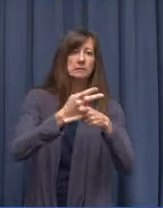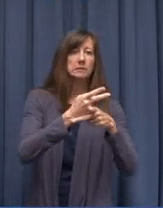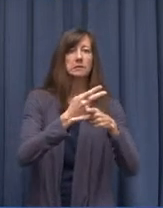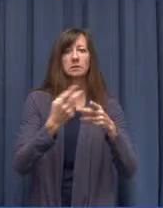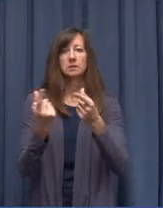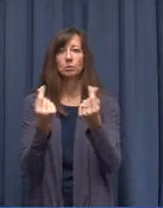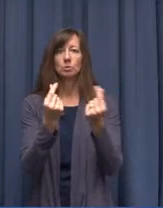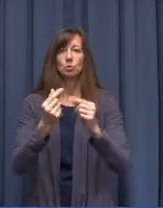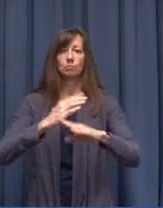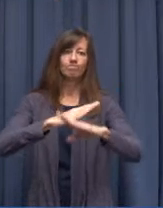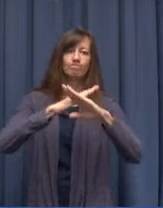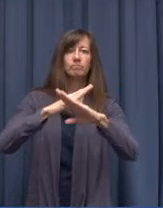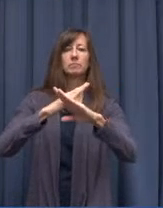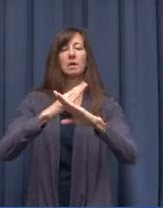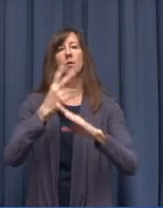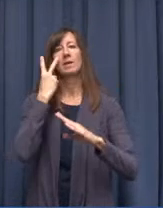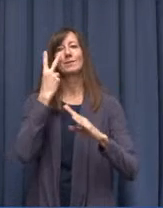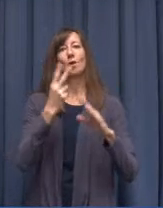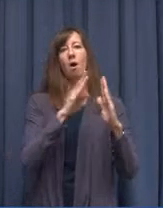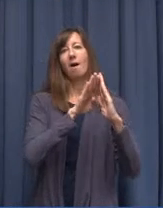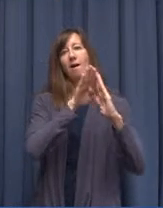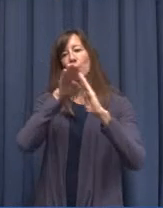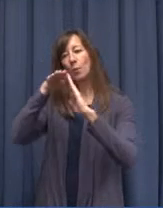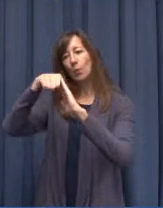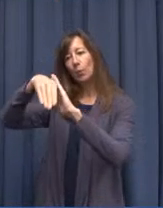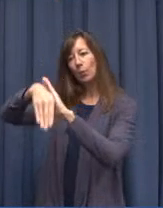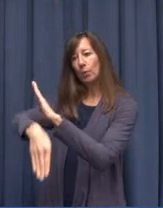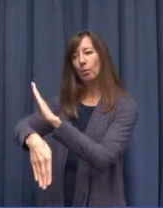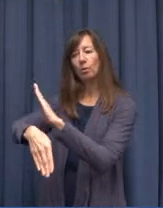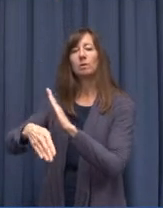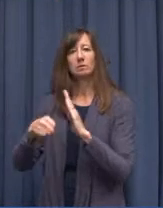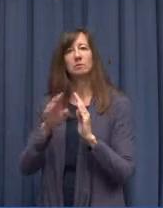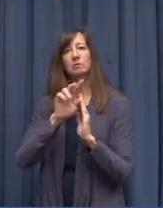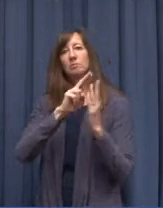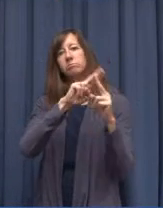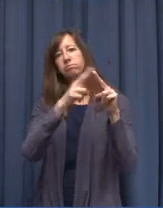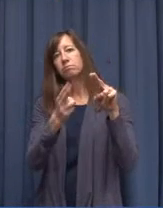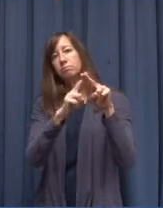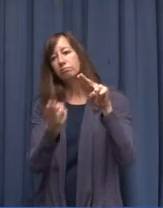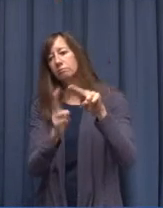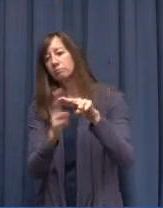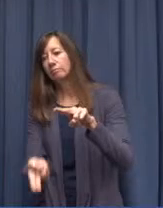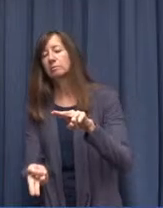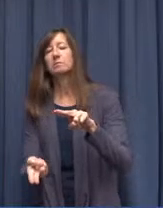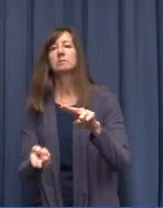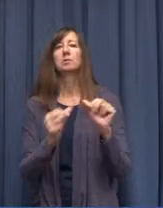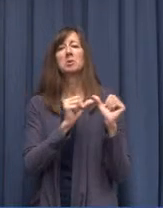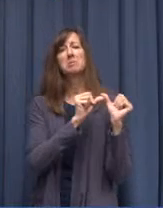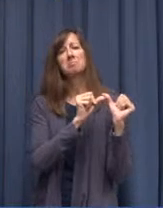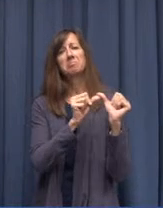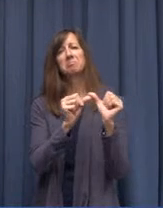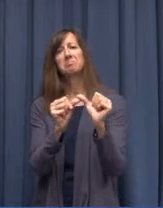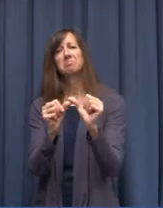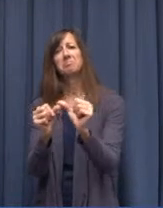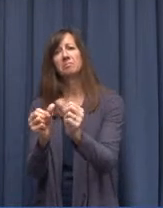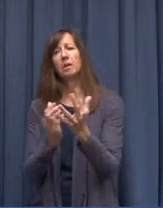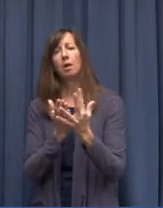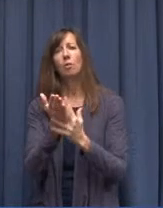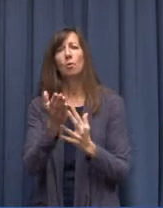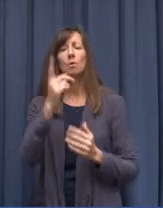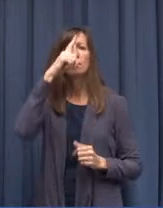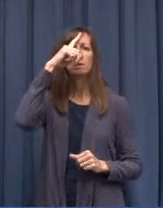that, which was a decline. We were able to hold steady through the summer and into early fall, thanks to everyone